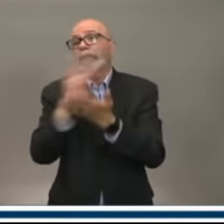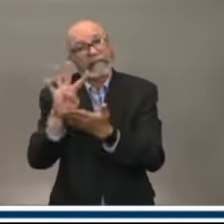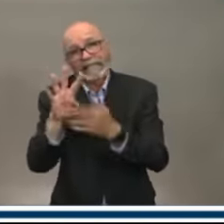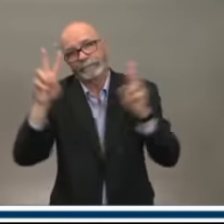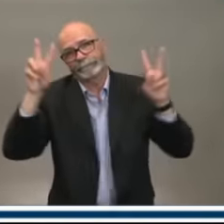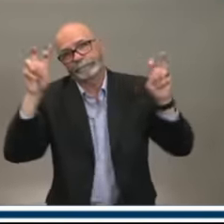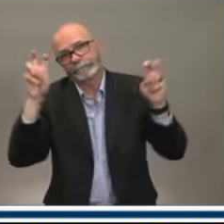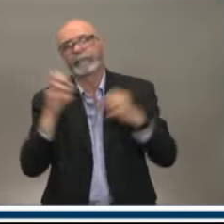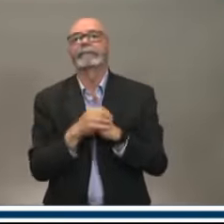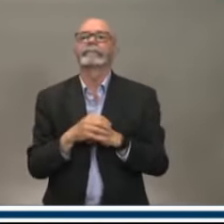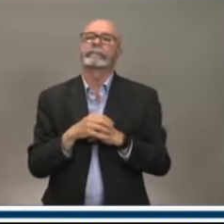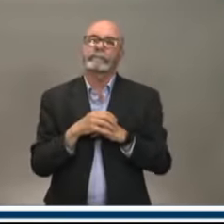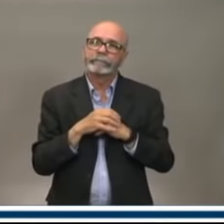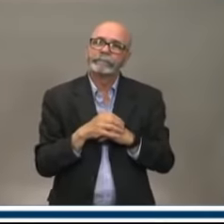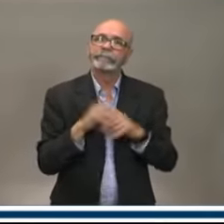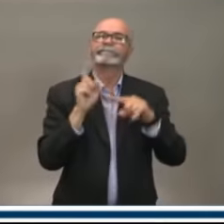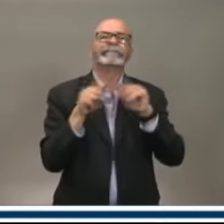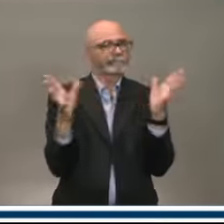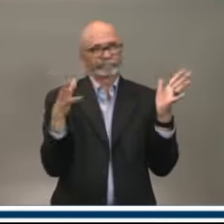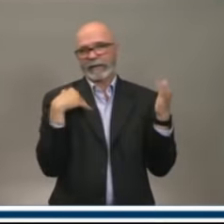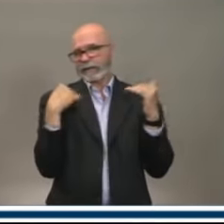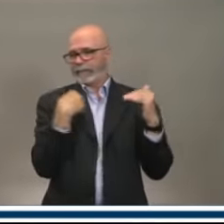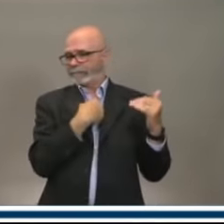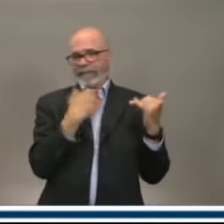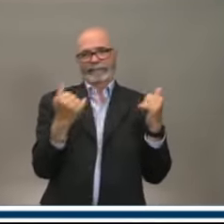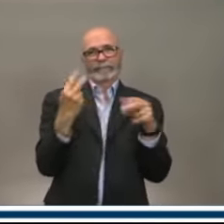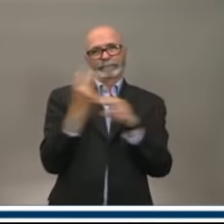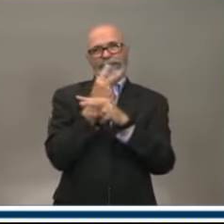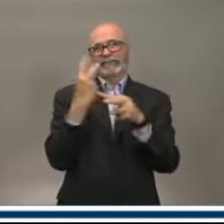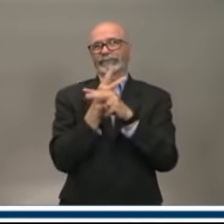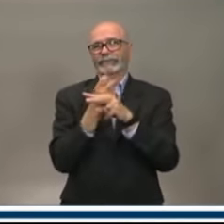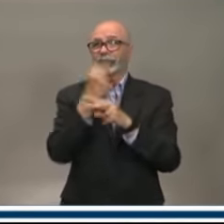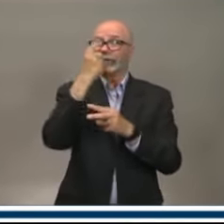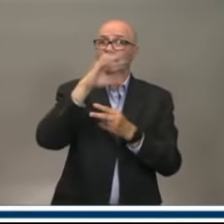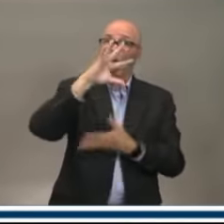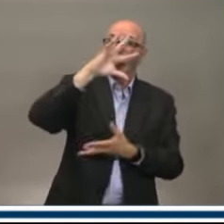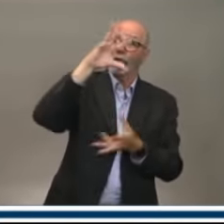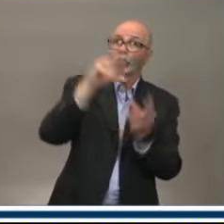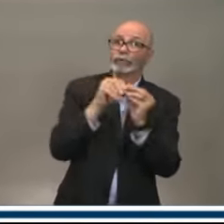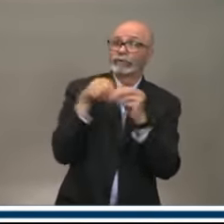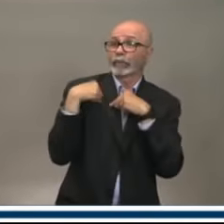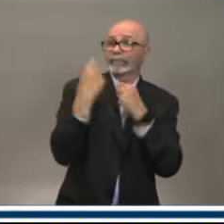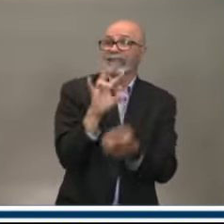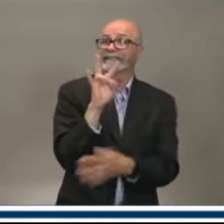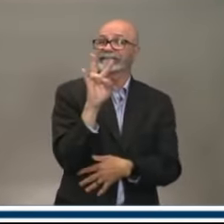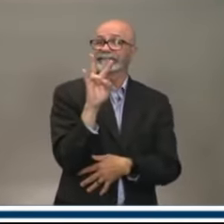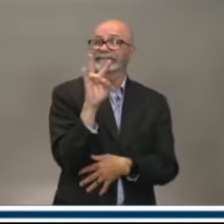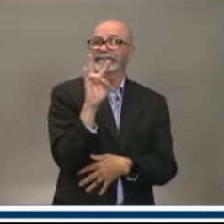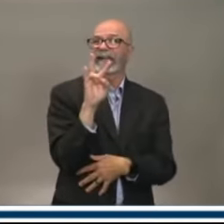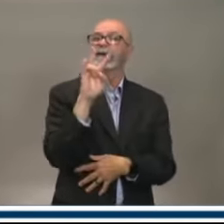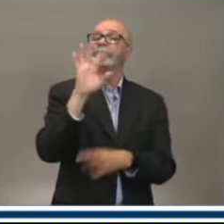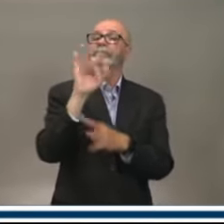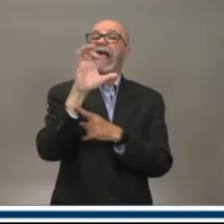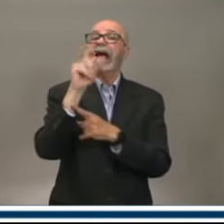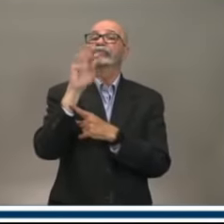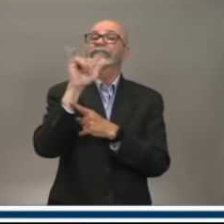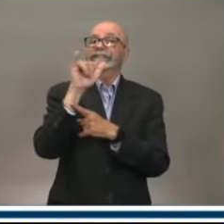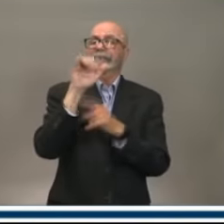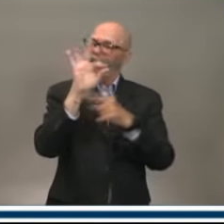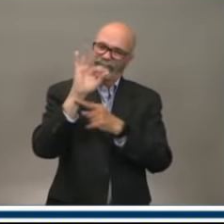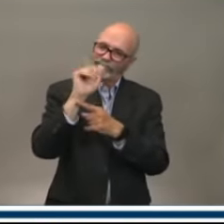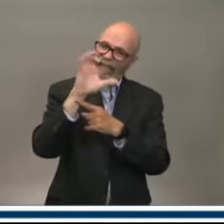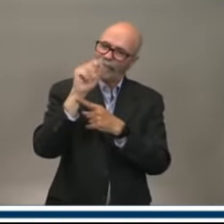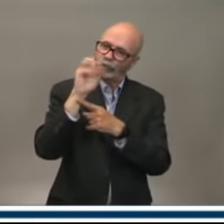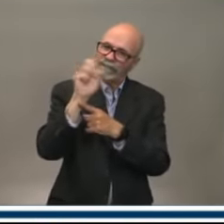So, and remembering again, this document with that number 28 in it is actually it's a national guidance document from